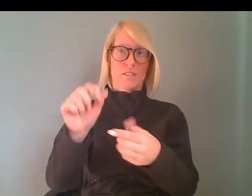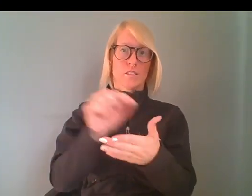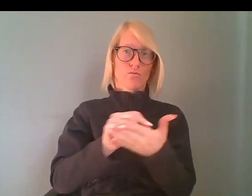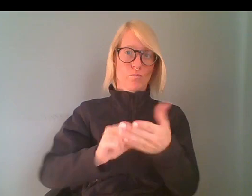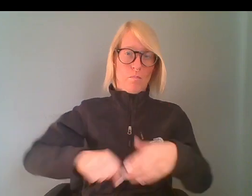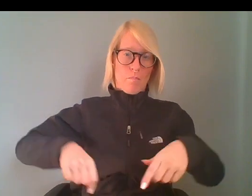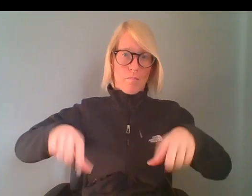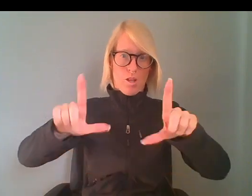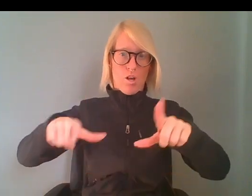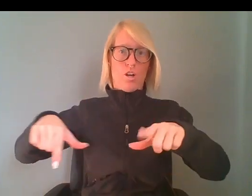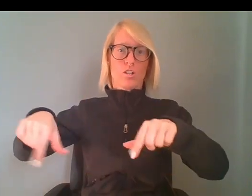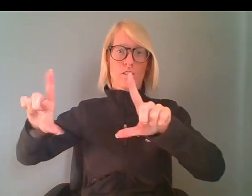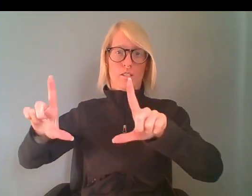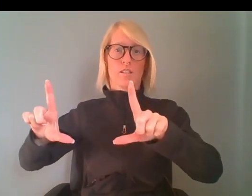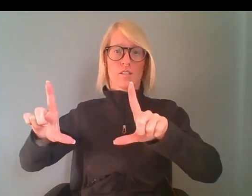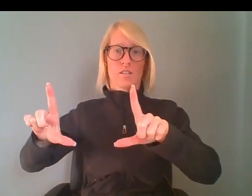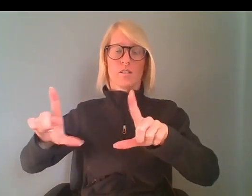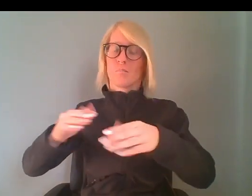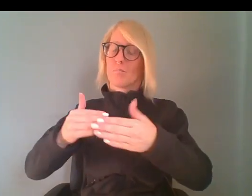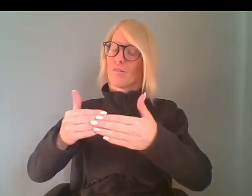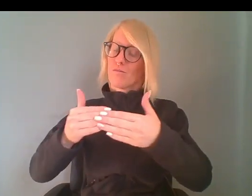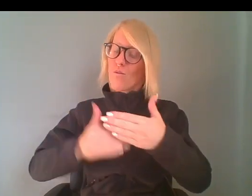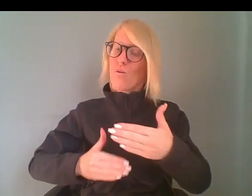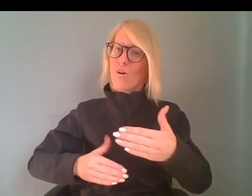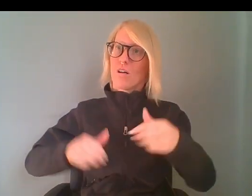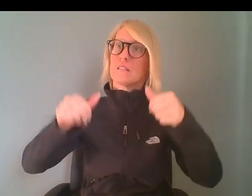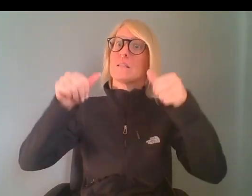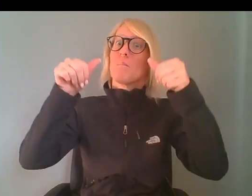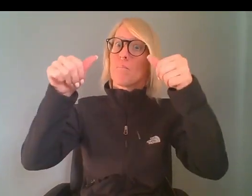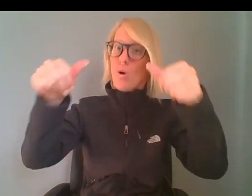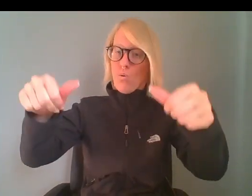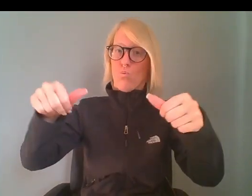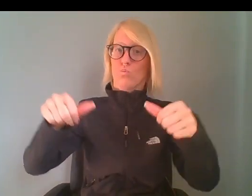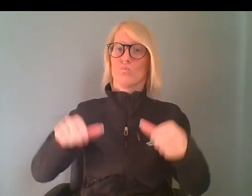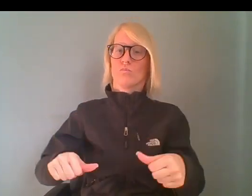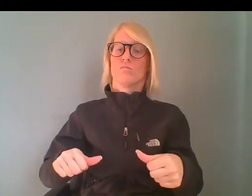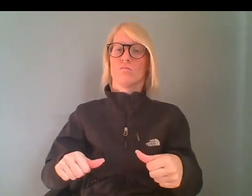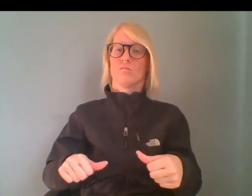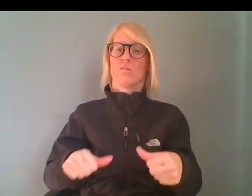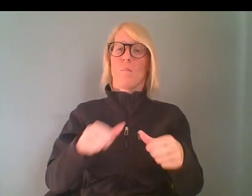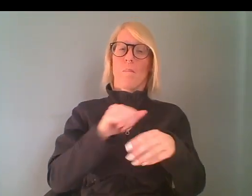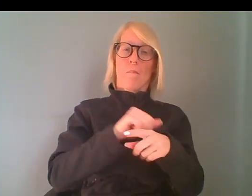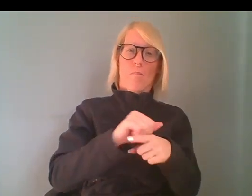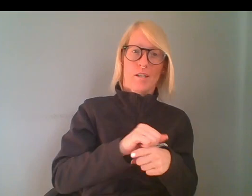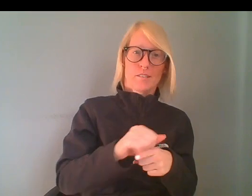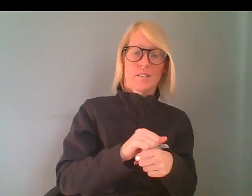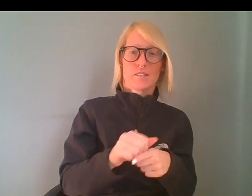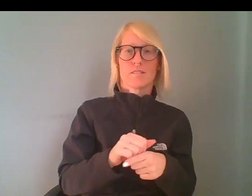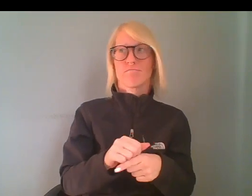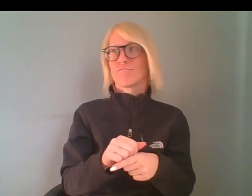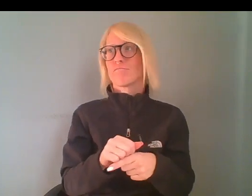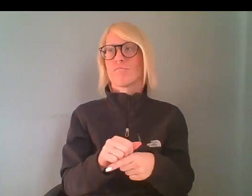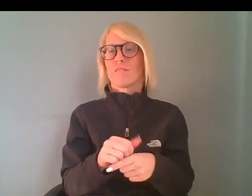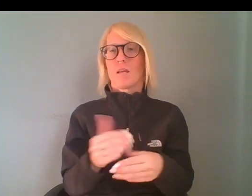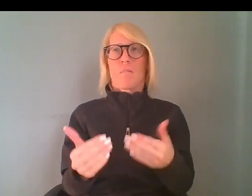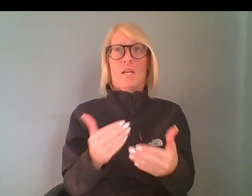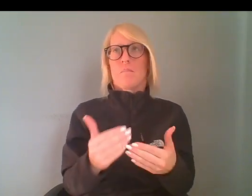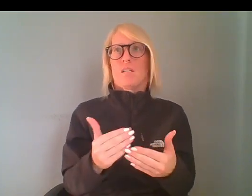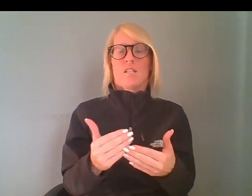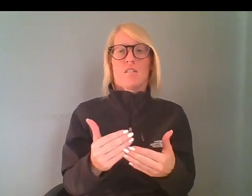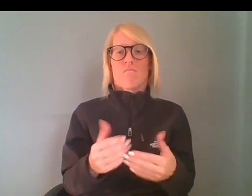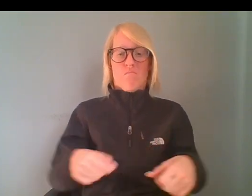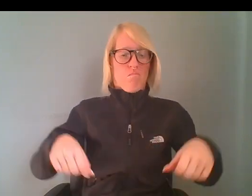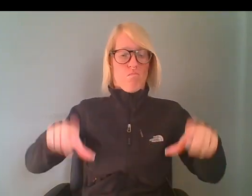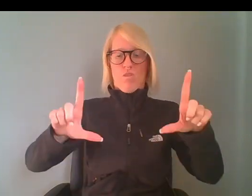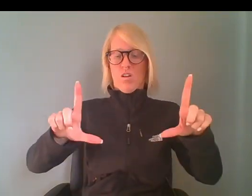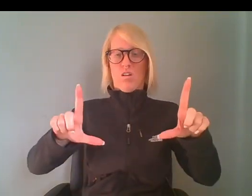earlier is having Blogger and password protecting it. Even just open if you don't want to go that far, maybe even just open a Word document and